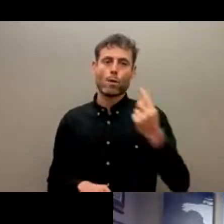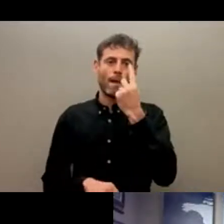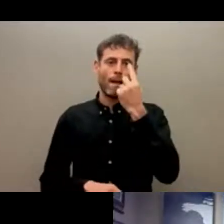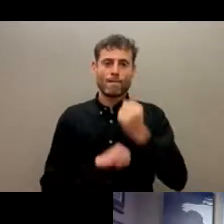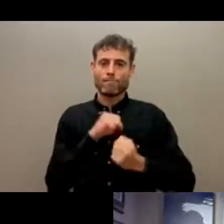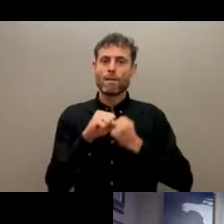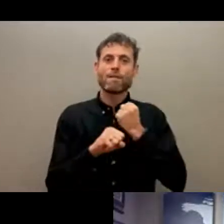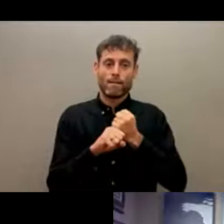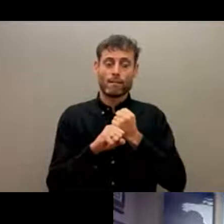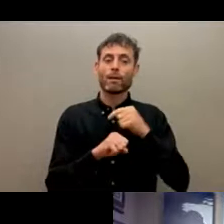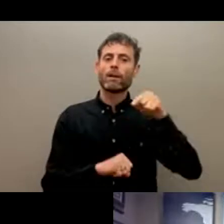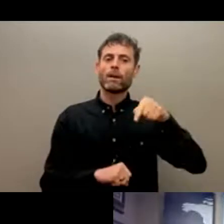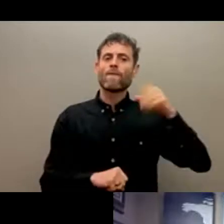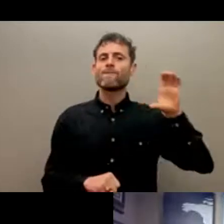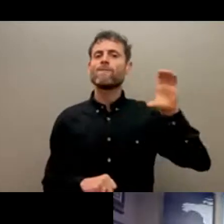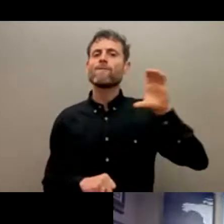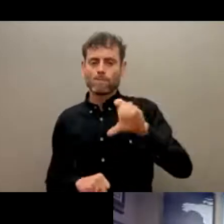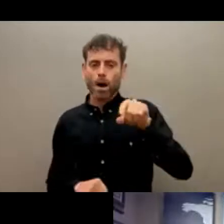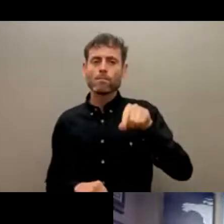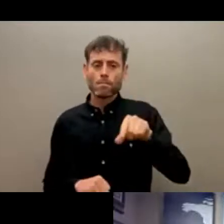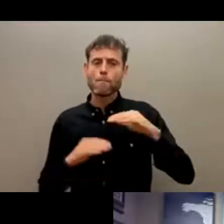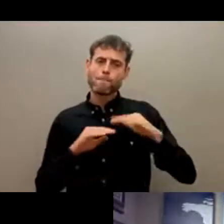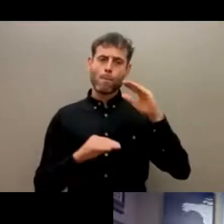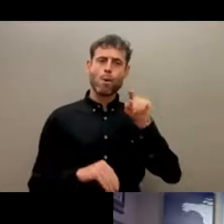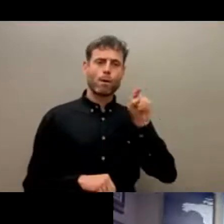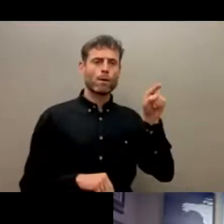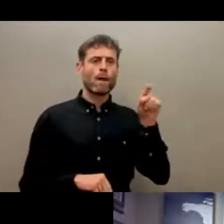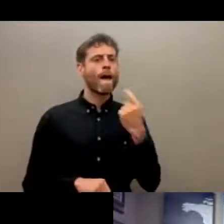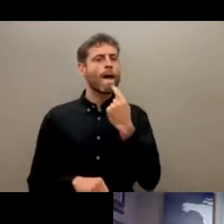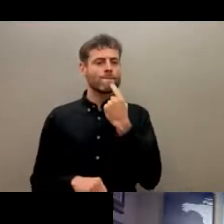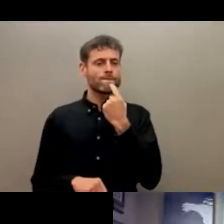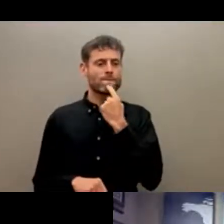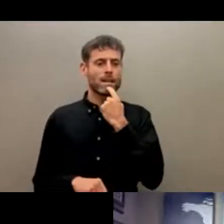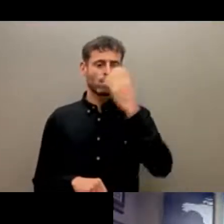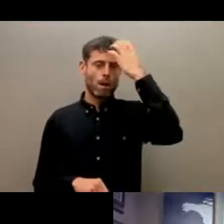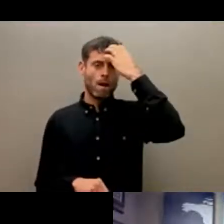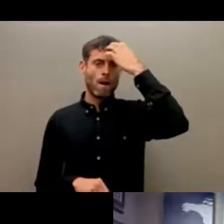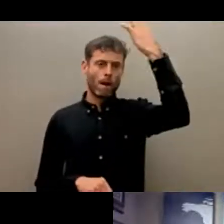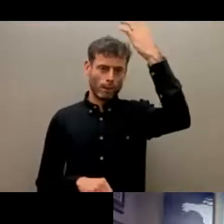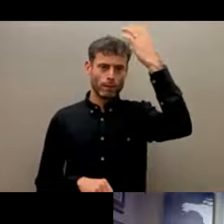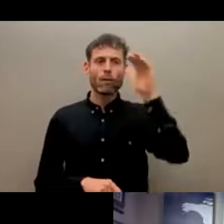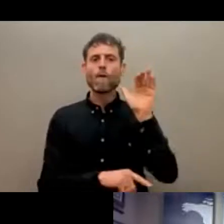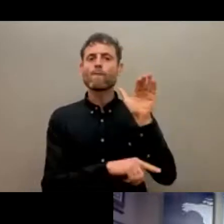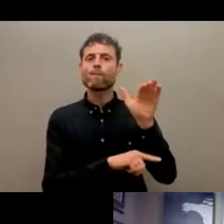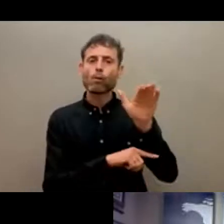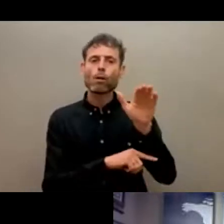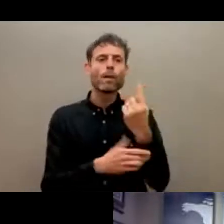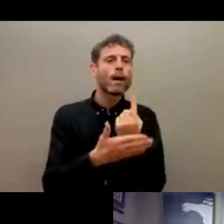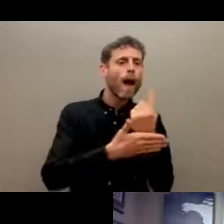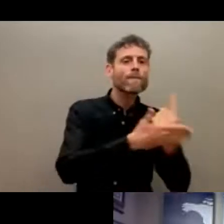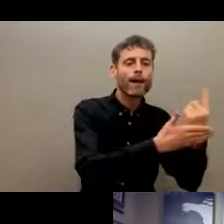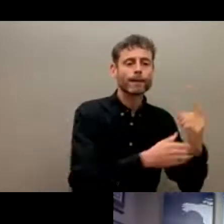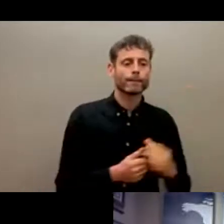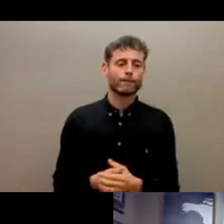David, if I can come to you with my first question, really a response to Miranda in terms